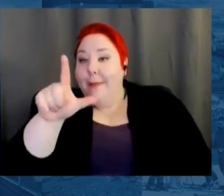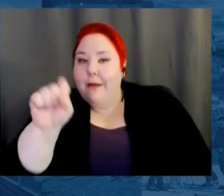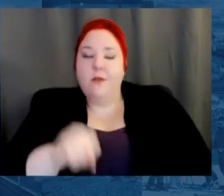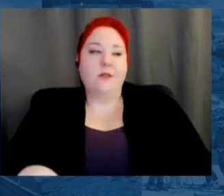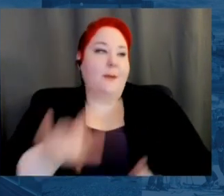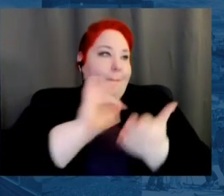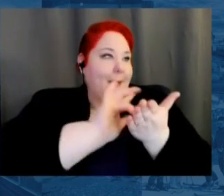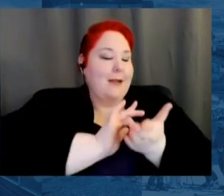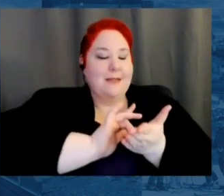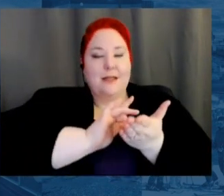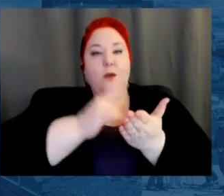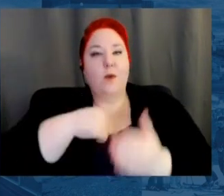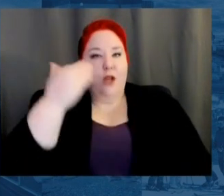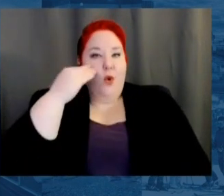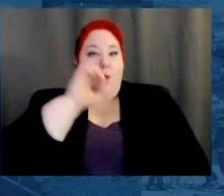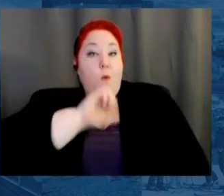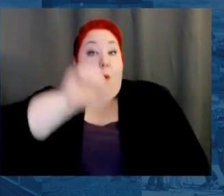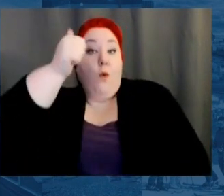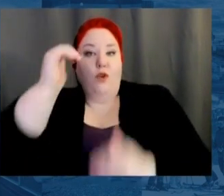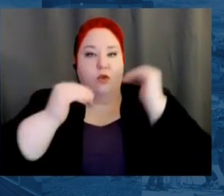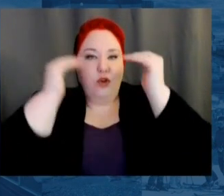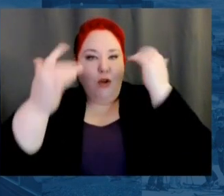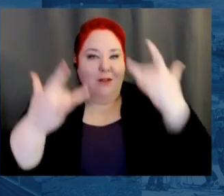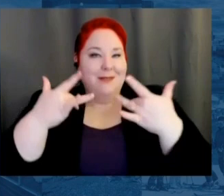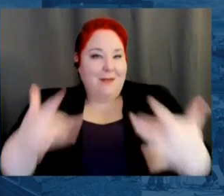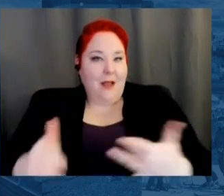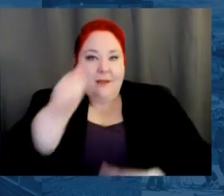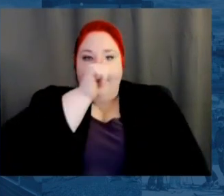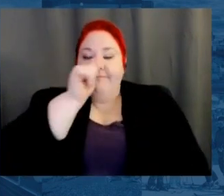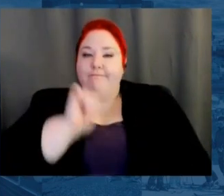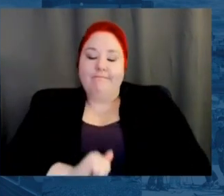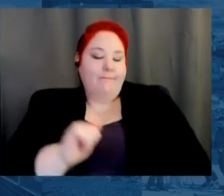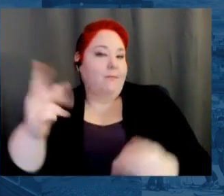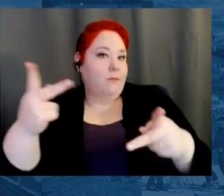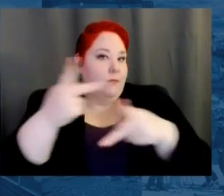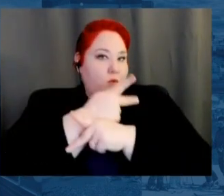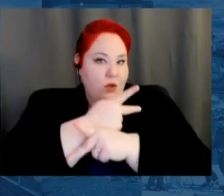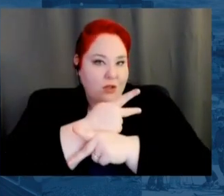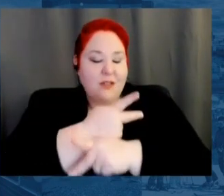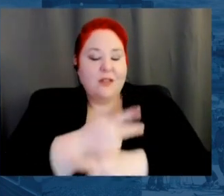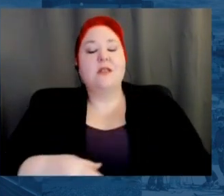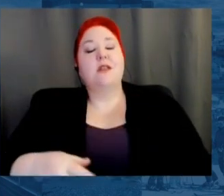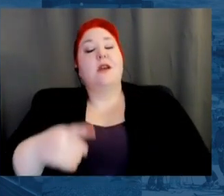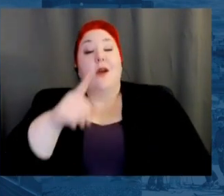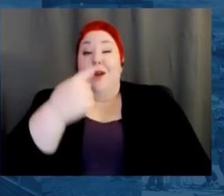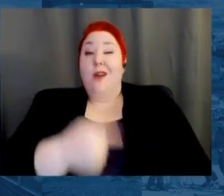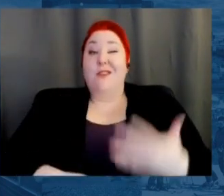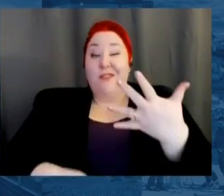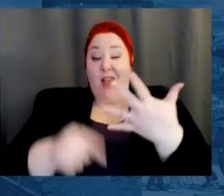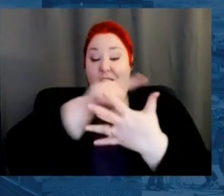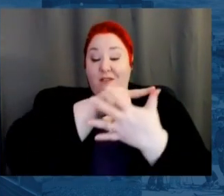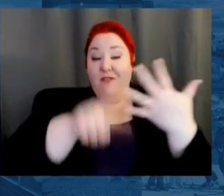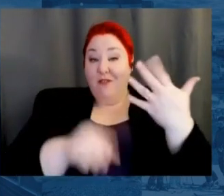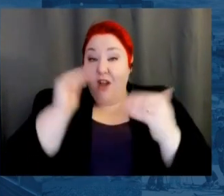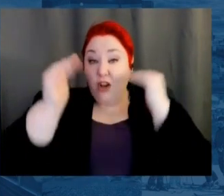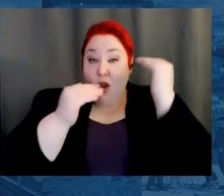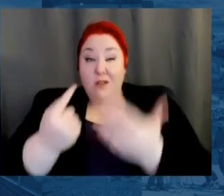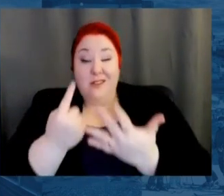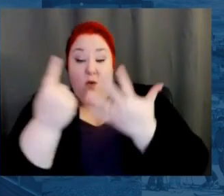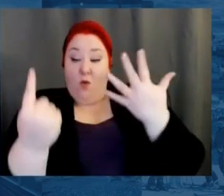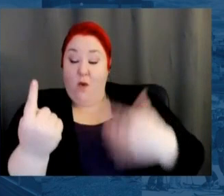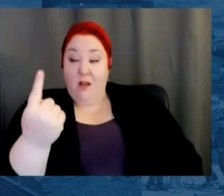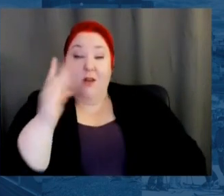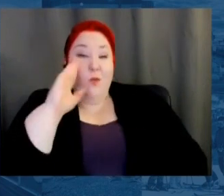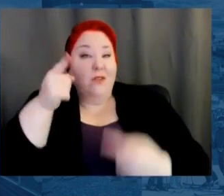always the older adult that usually suffers the most. In fact, 1 out of 5 older adults struggle to be able to pay